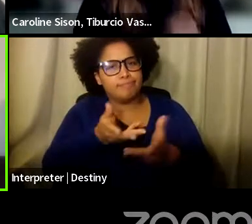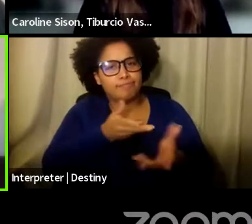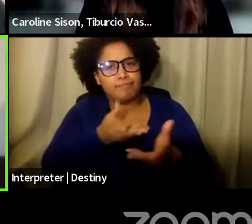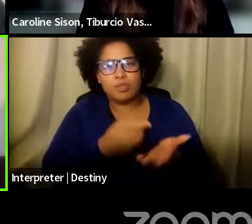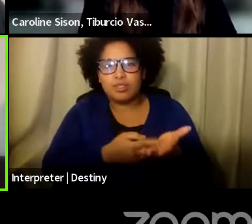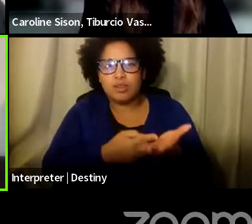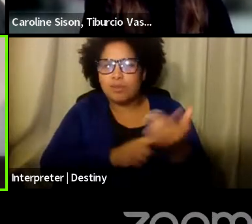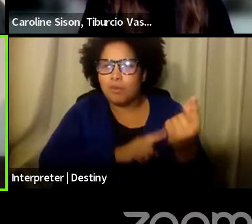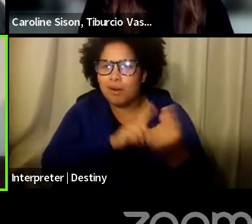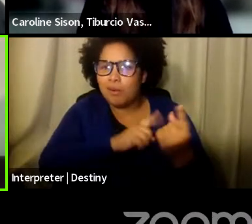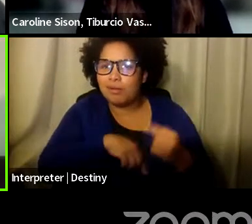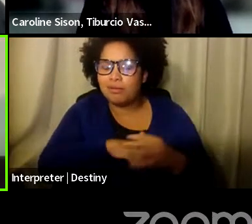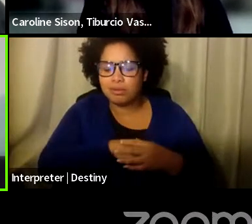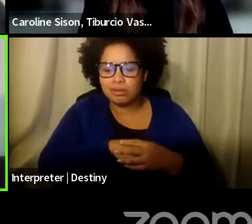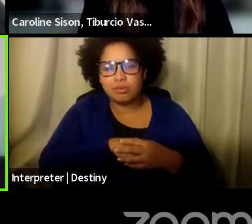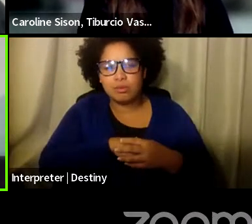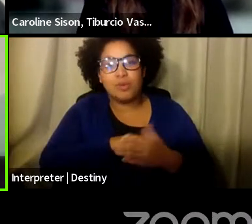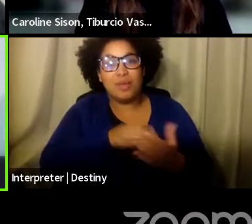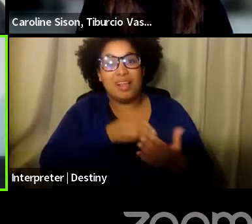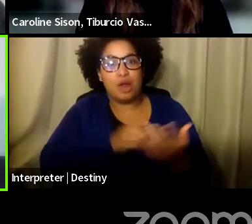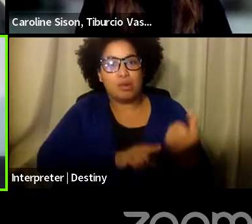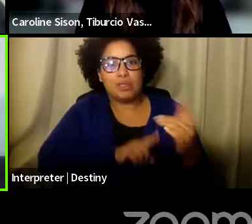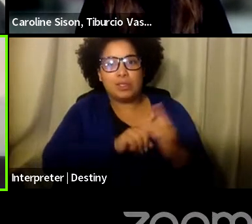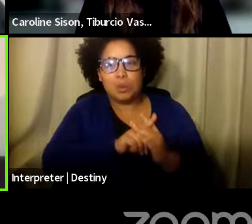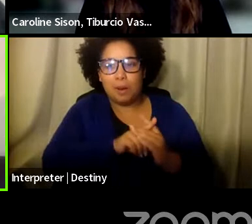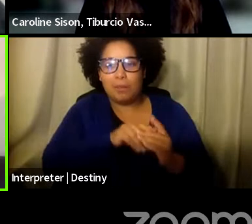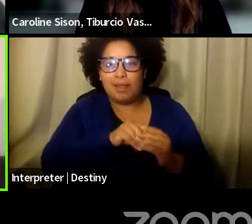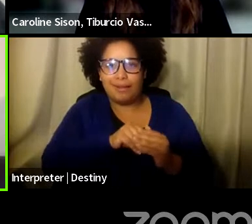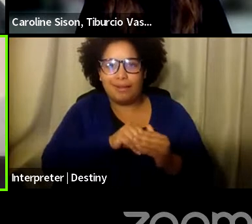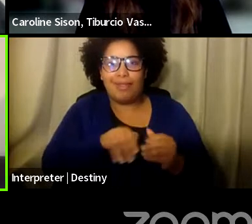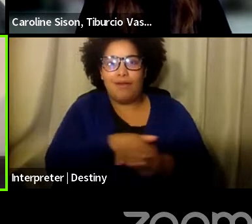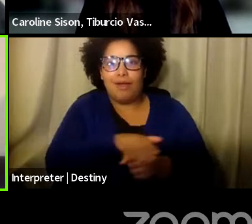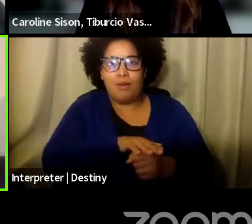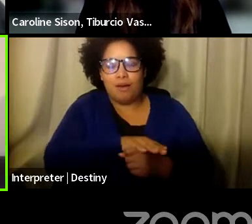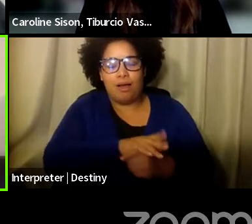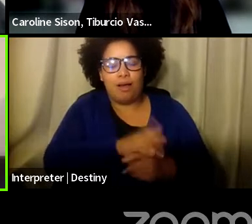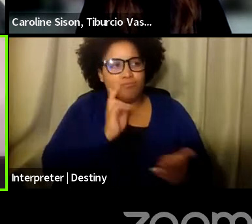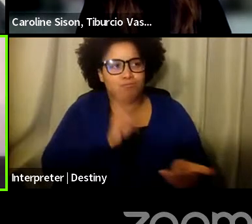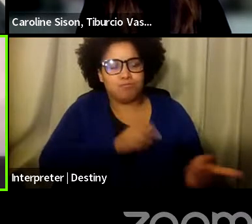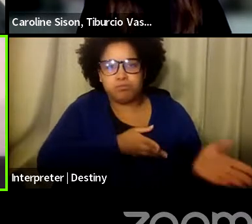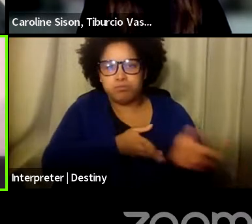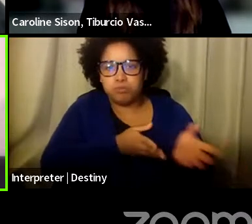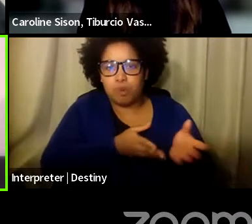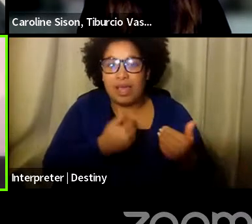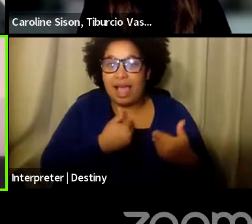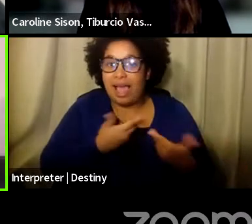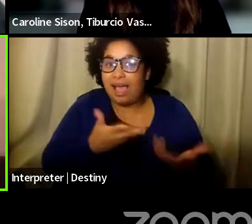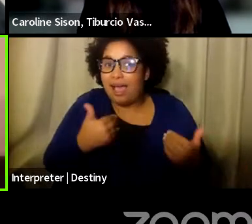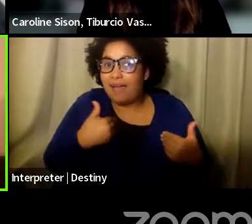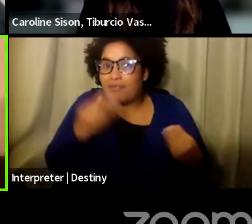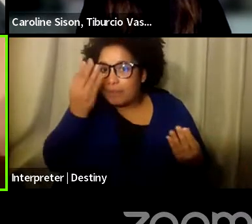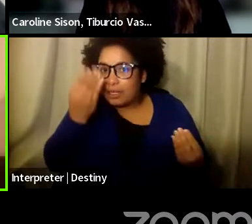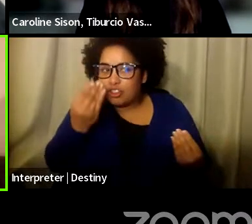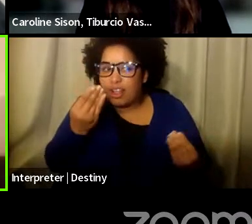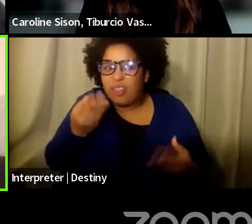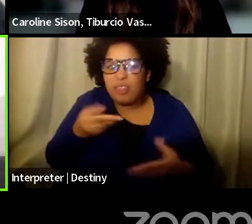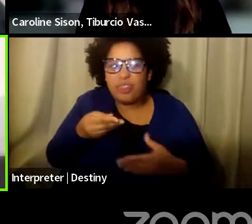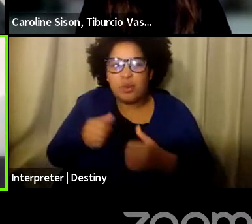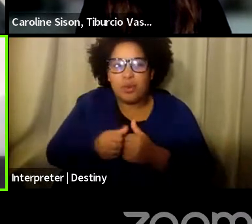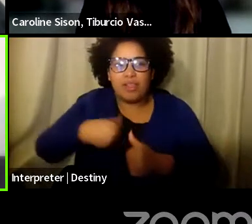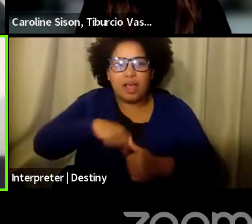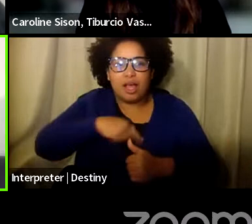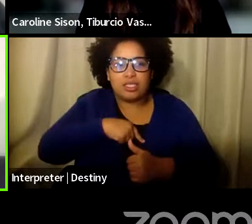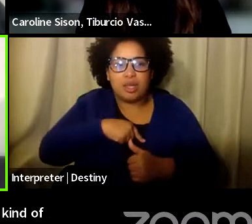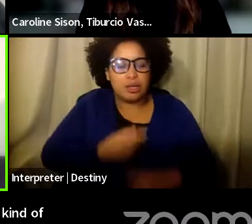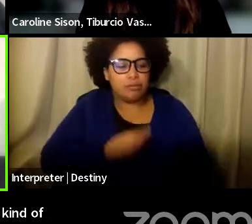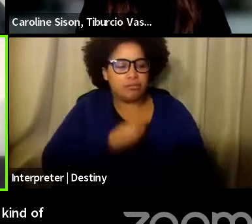a one-on-one when we're out in the neighborhood. Now, so when we have information that is readily accessible in hand, that we're able to